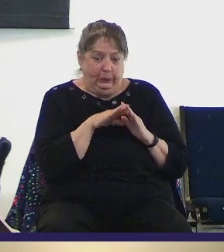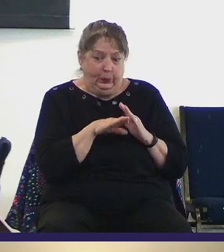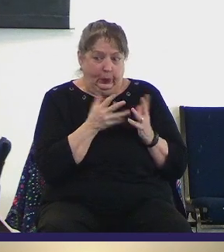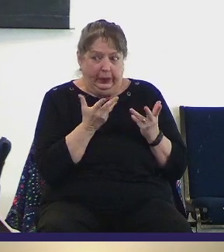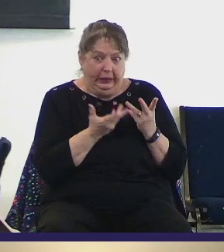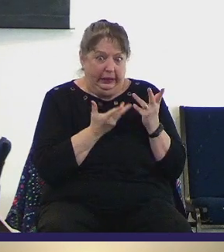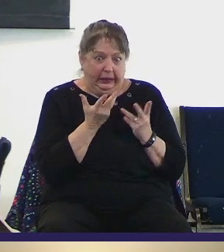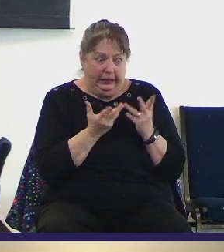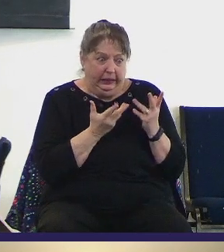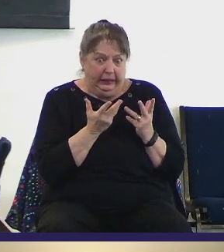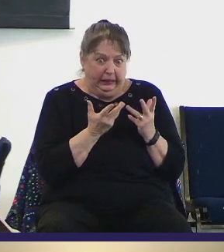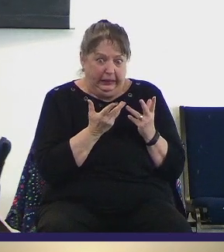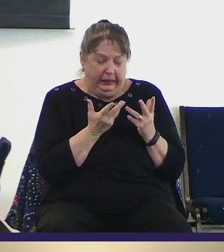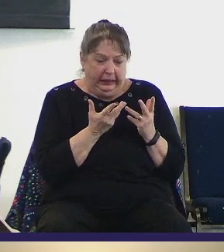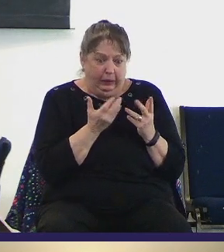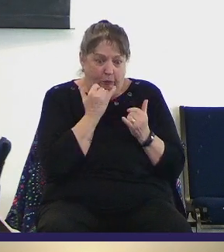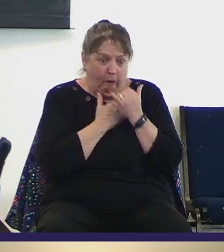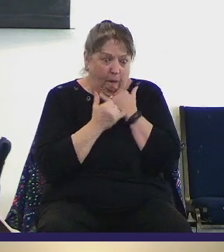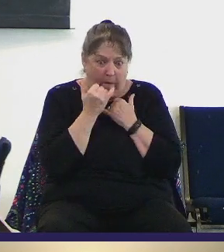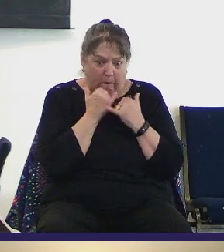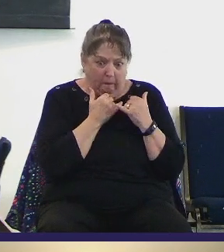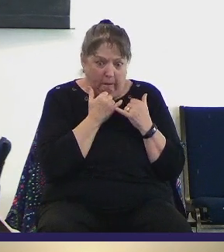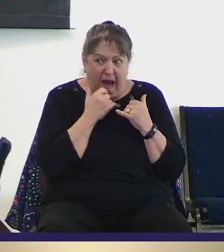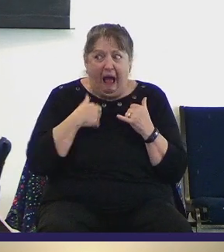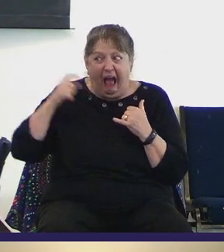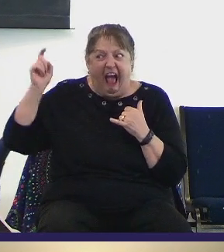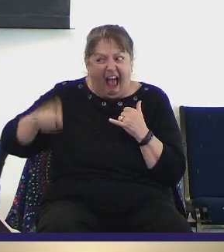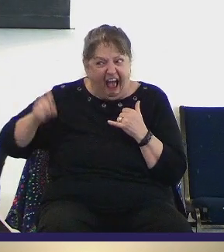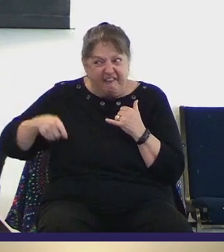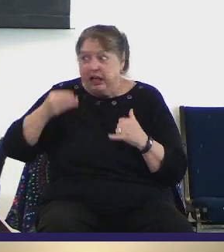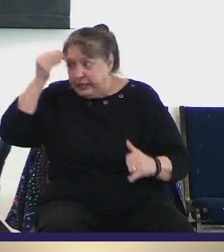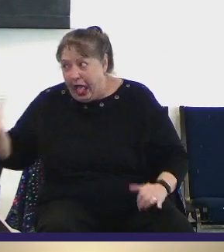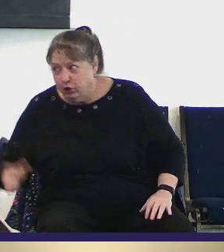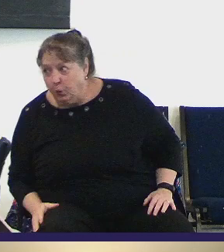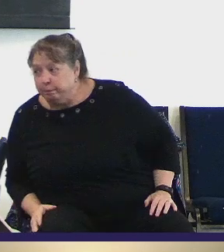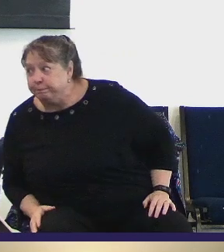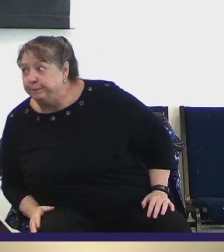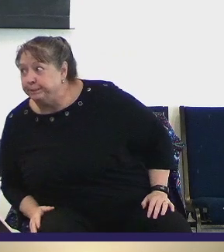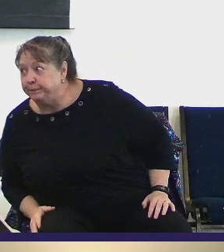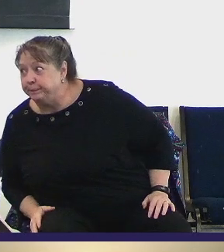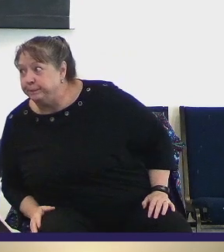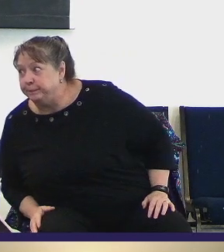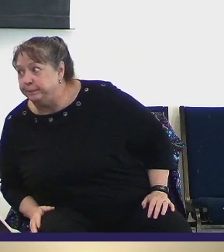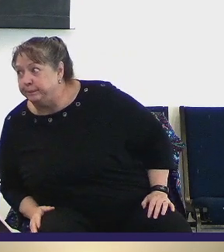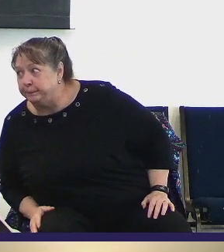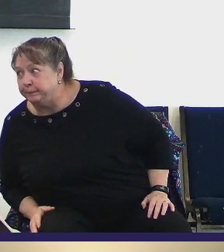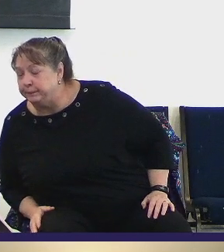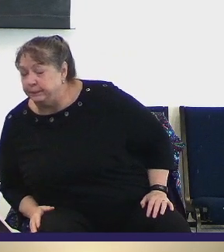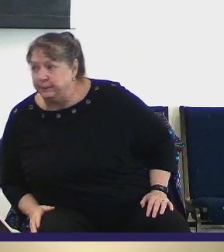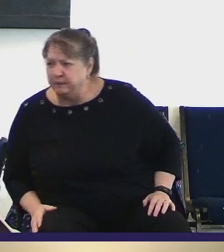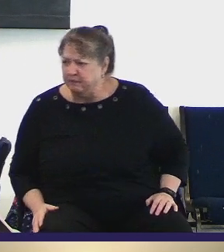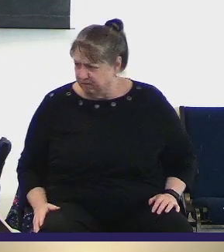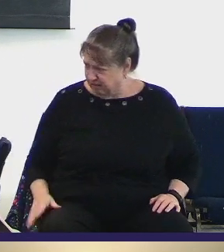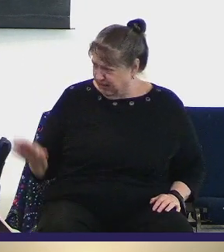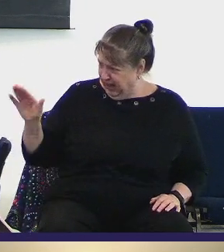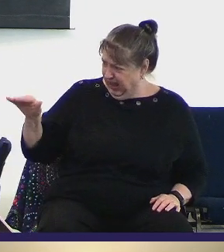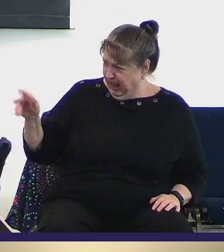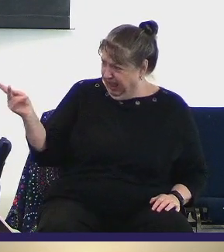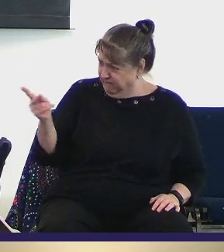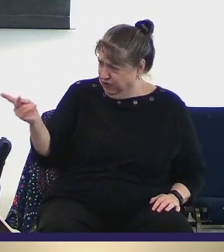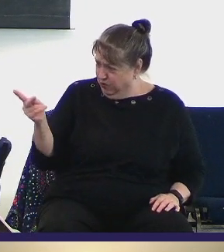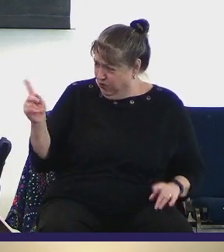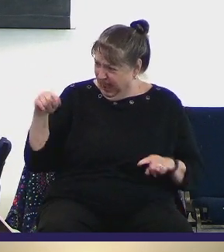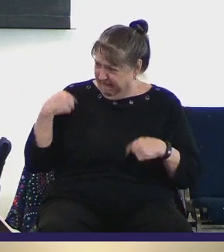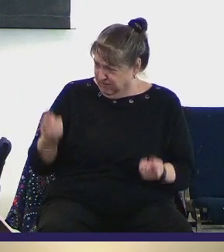shortcuts. I just felt like I had to tell you guys that. I don't know. Have you guys ever like